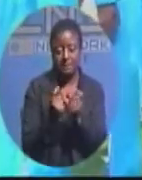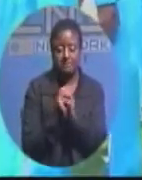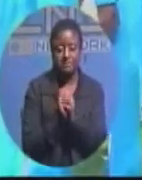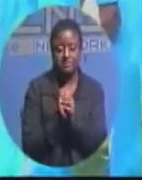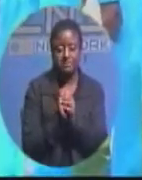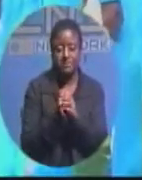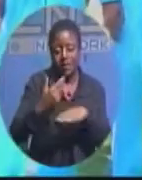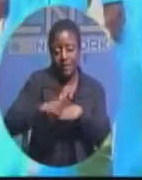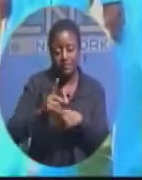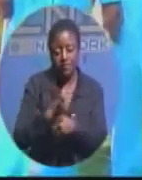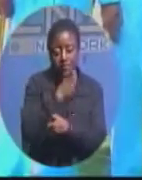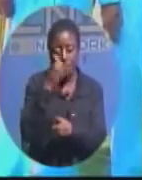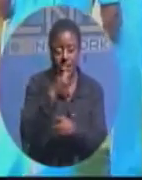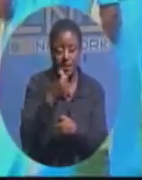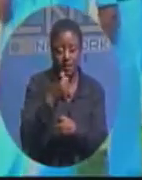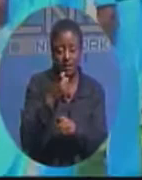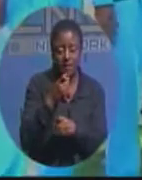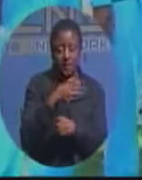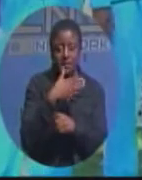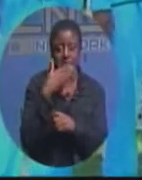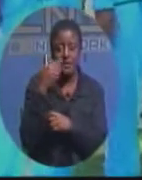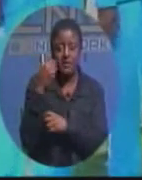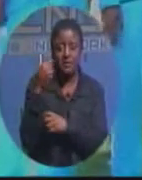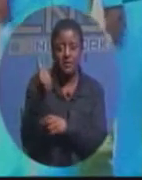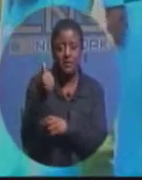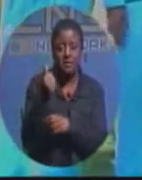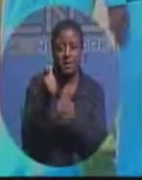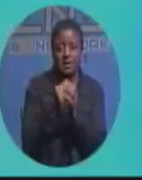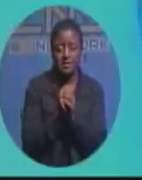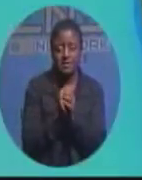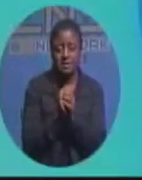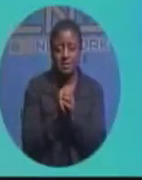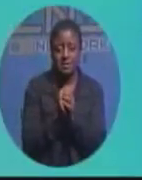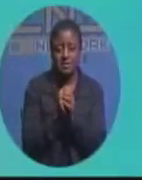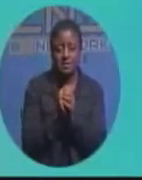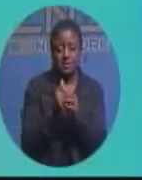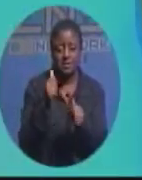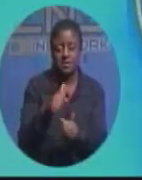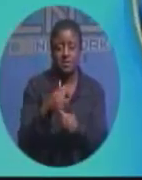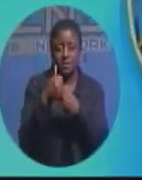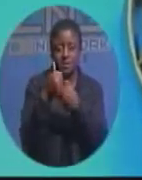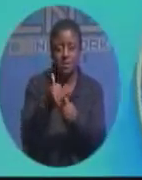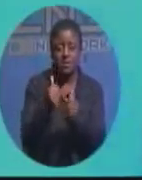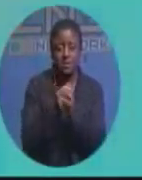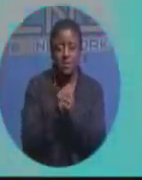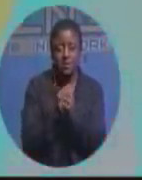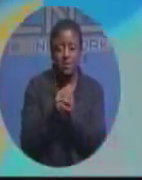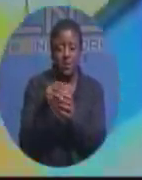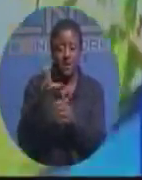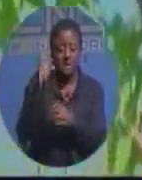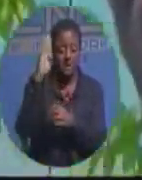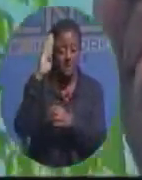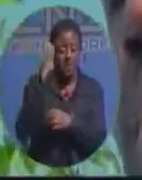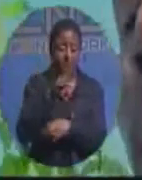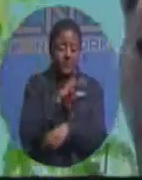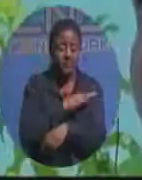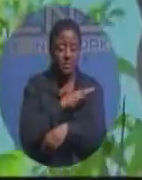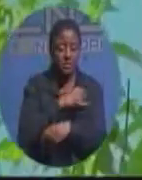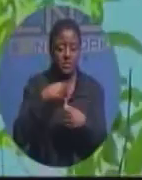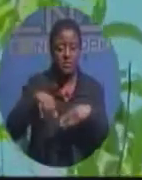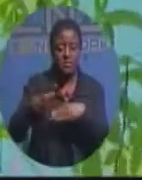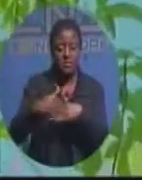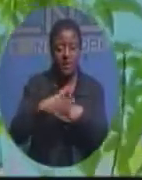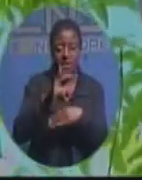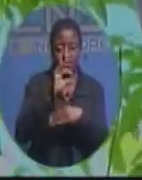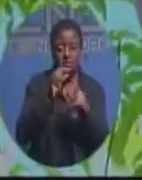Now, after winning the Best Blocker Award at the first round of qualifiers, Byron Ferguson headed straight back to Finland to continue with his pro career. However,